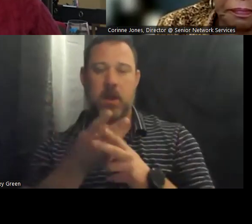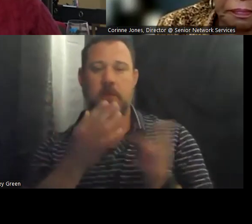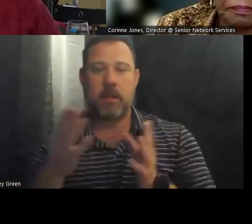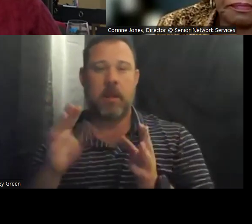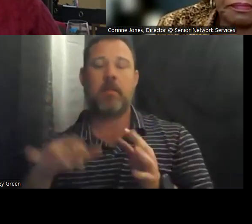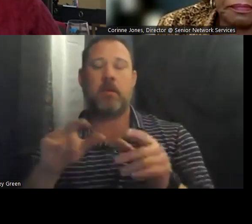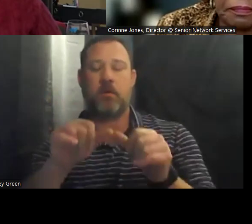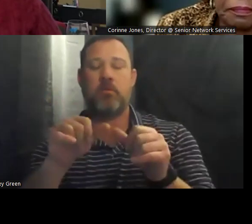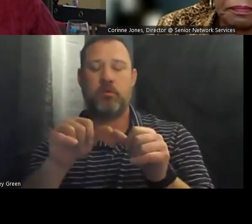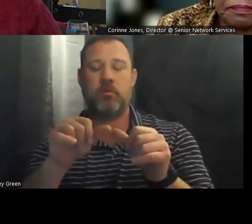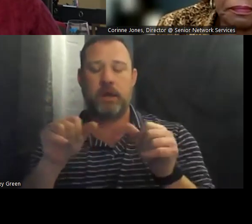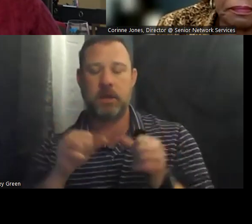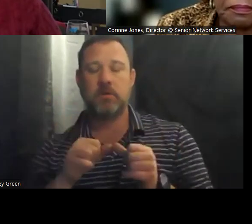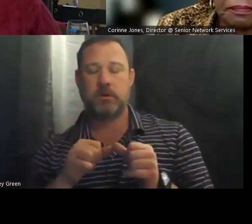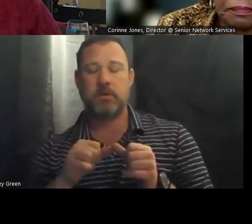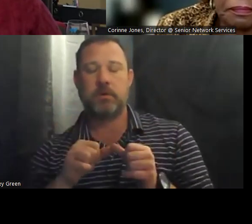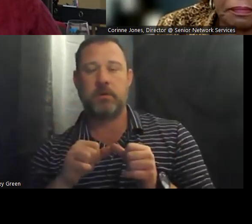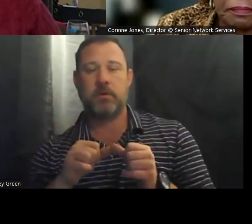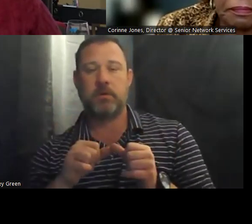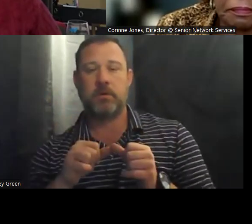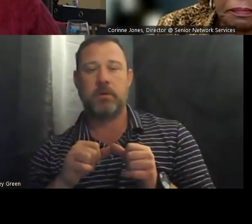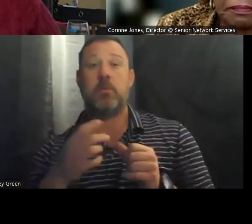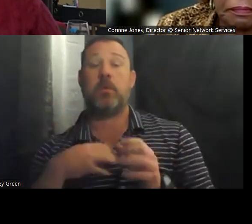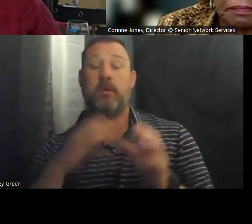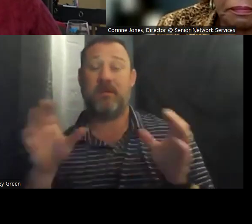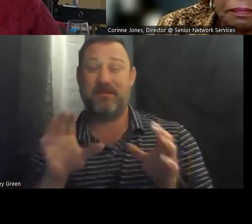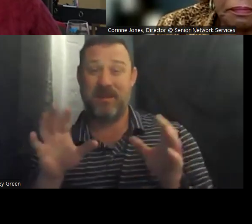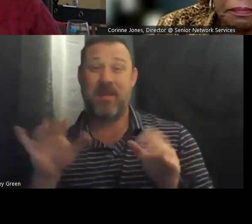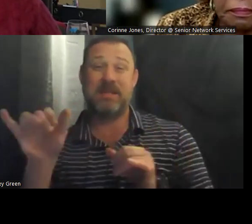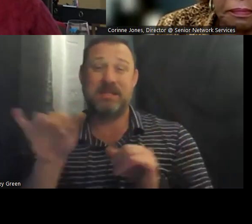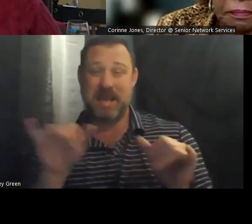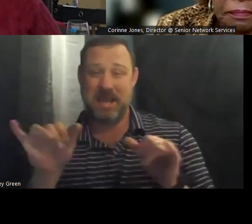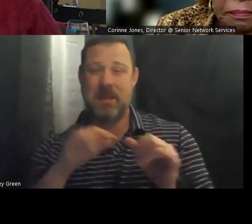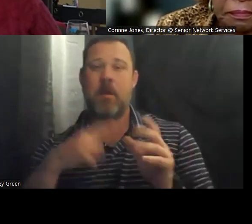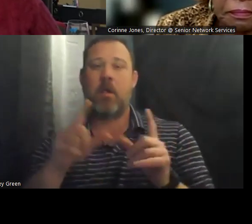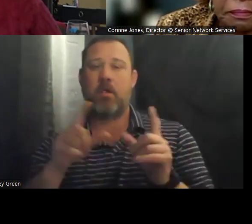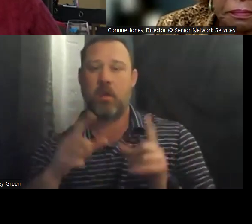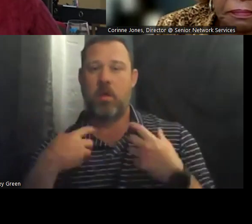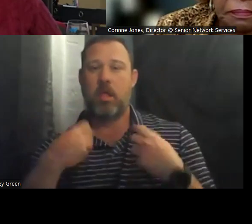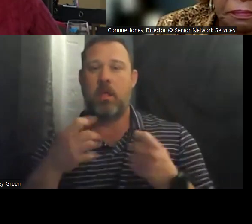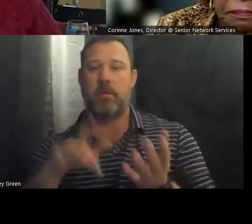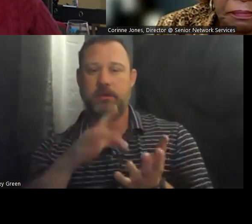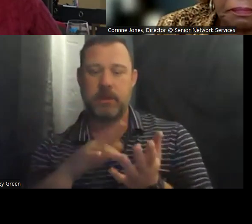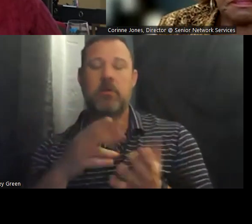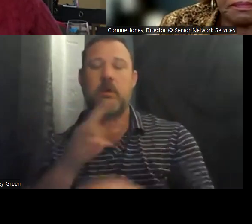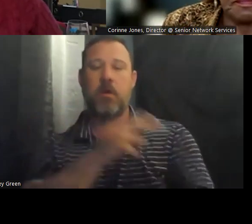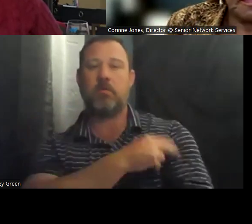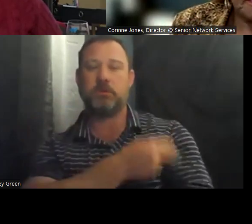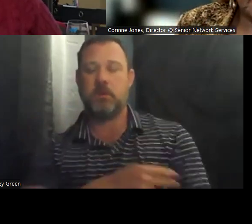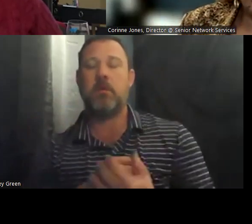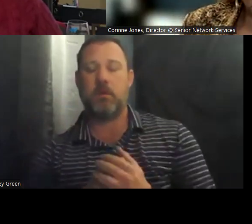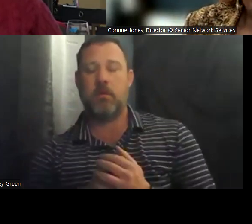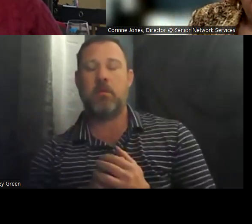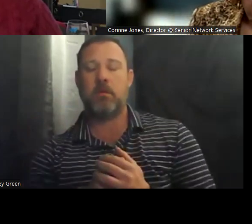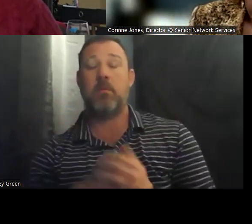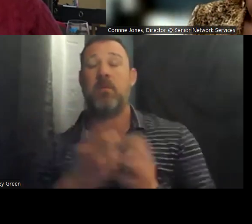region, as well as we have done the same at some of our local health centers and hospitals. We feel